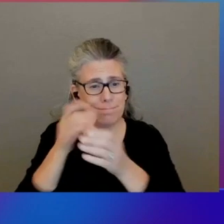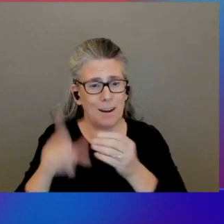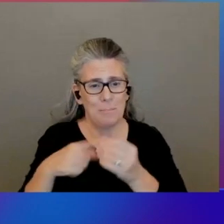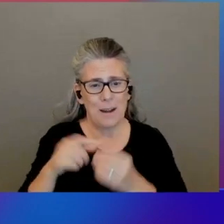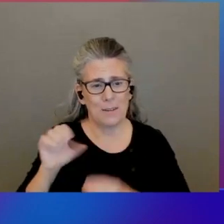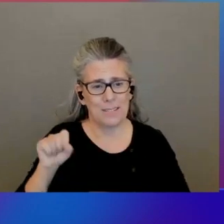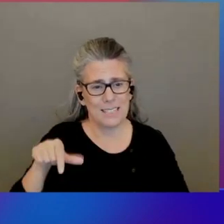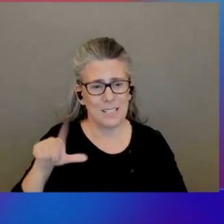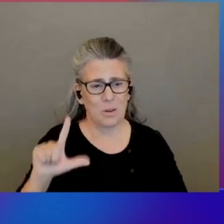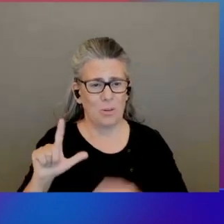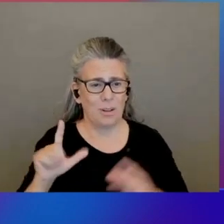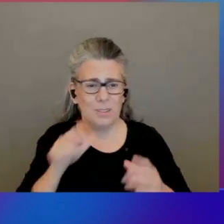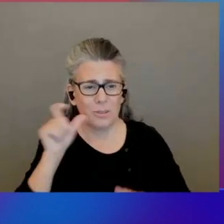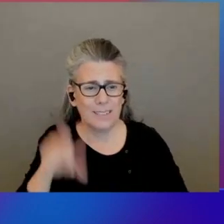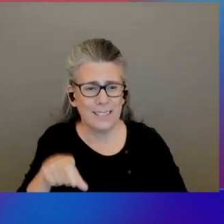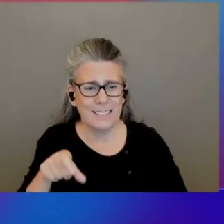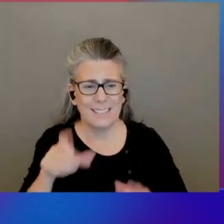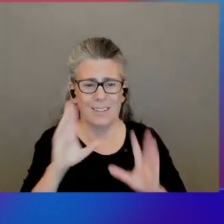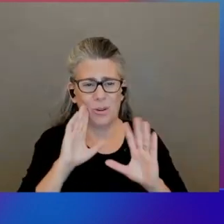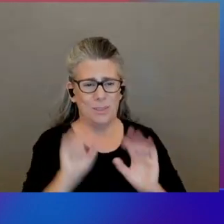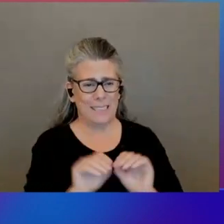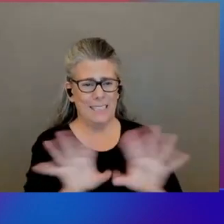direction, and which data set is joining to which.